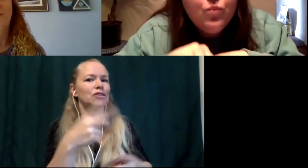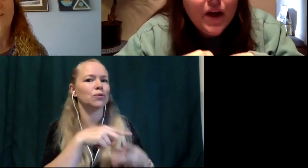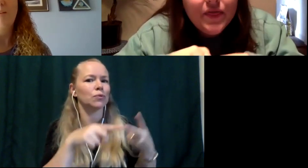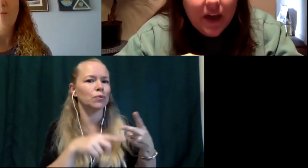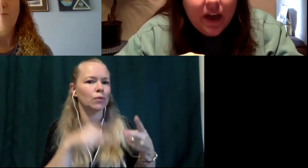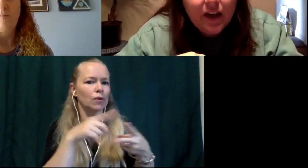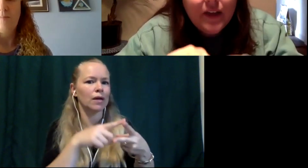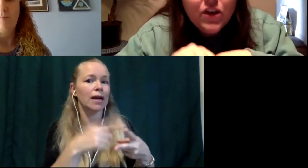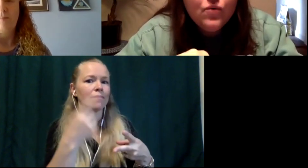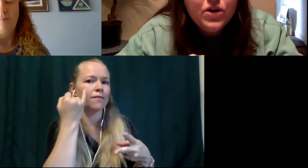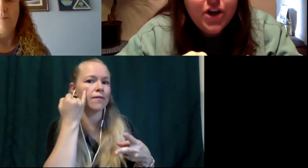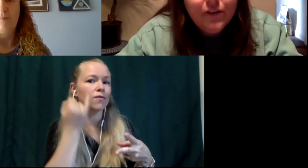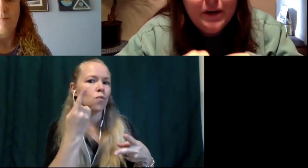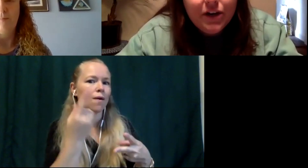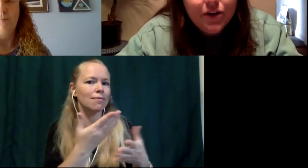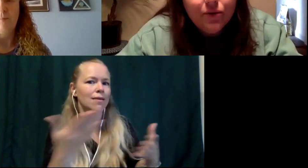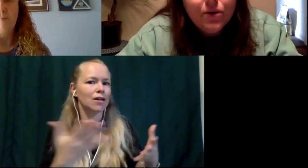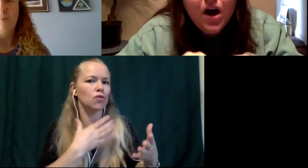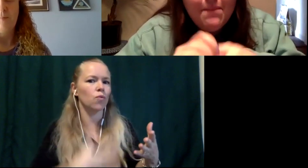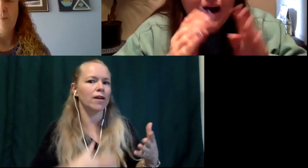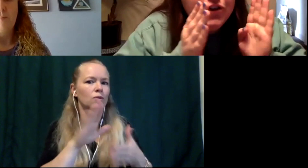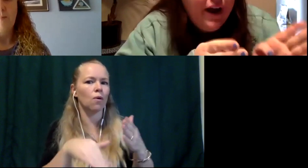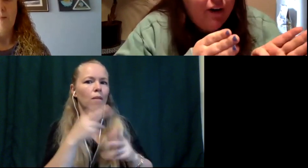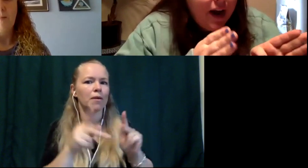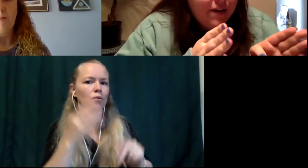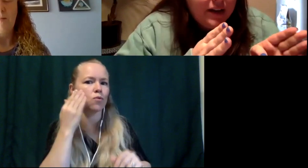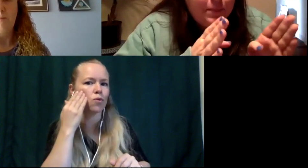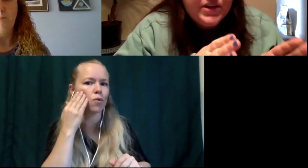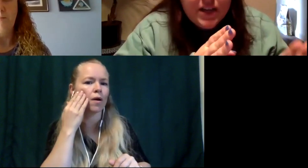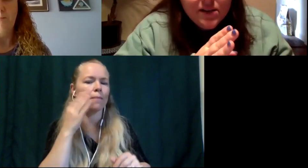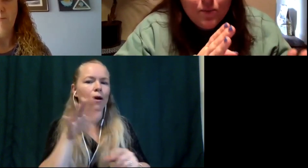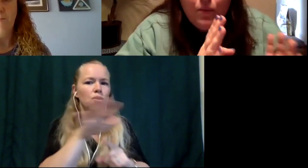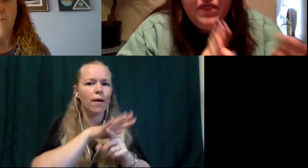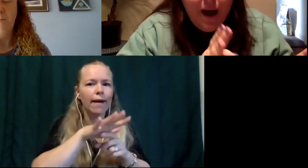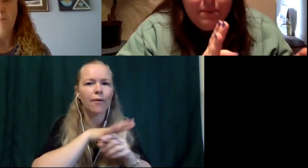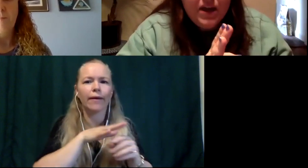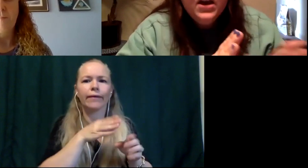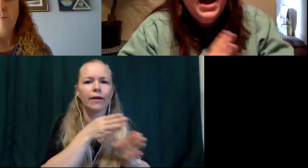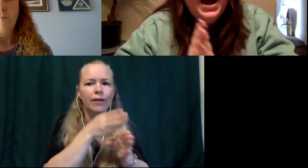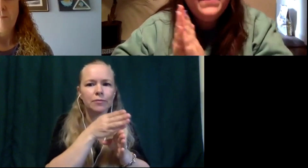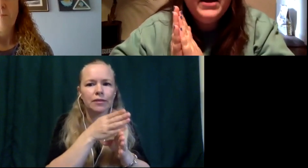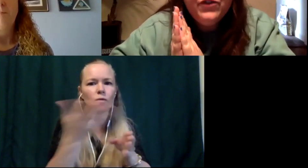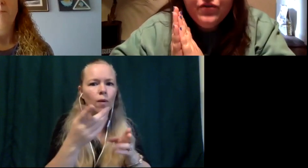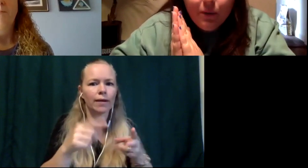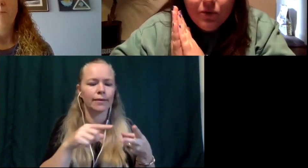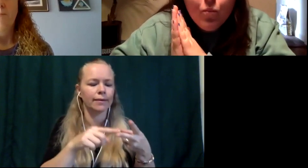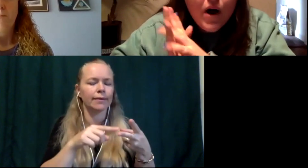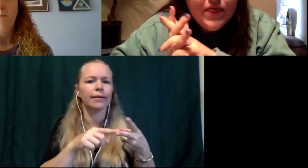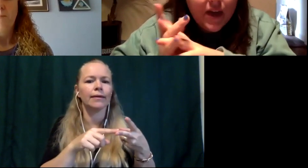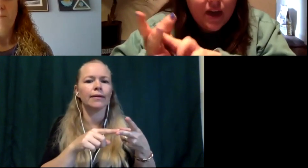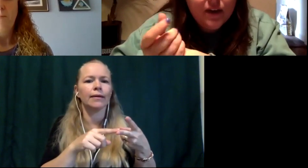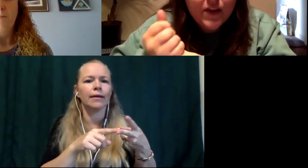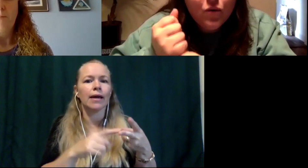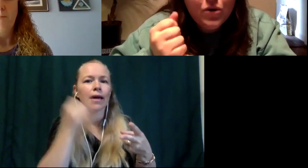there's one thing that you wish everybody knew about your area of expertise, what would that be? And then if there was